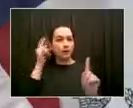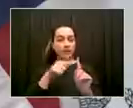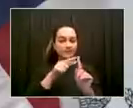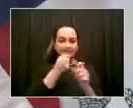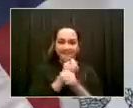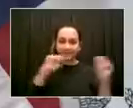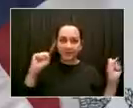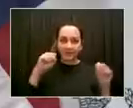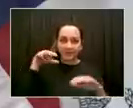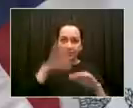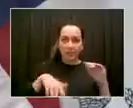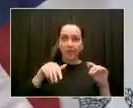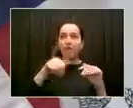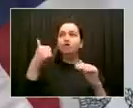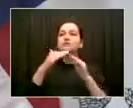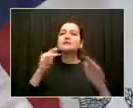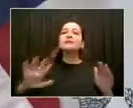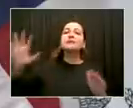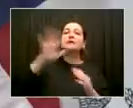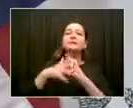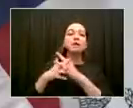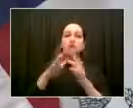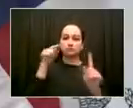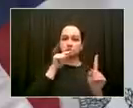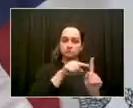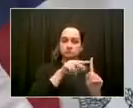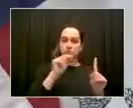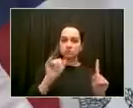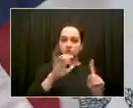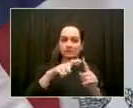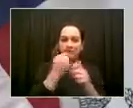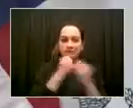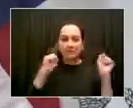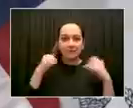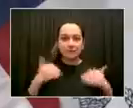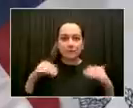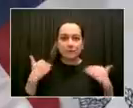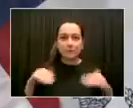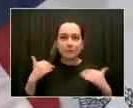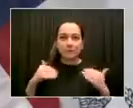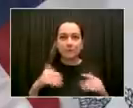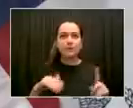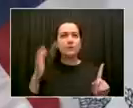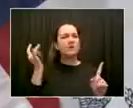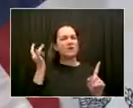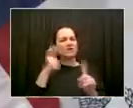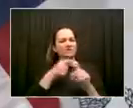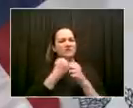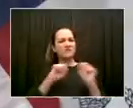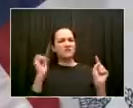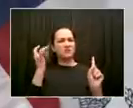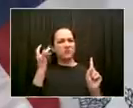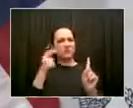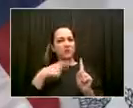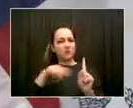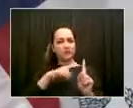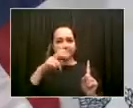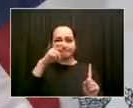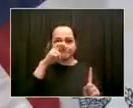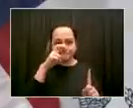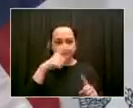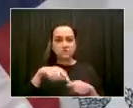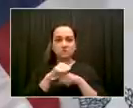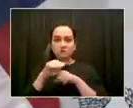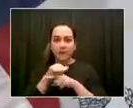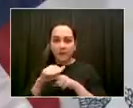effort, how we're focused on whatever new challenges we face, such as the horrible spate of crimes we've seen lately directed at Asian